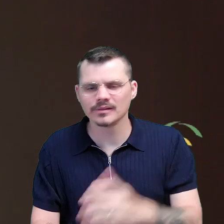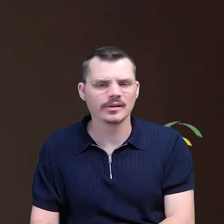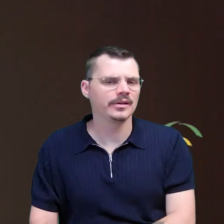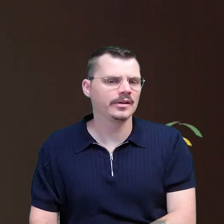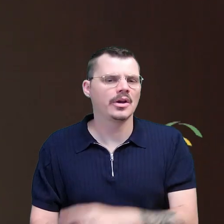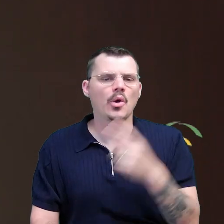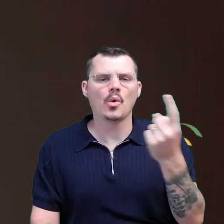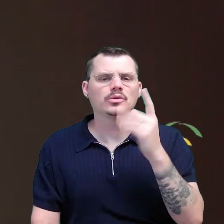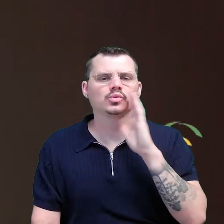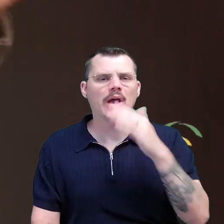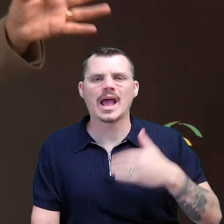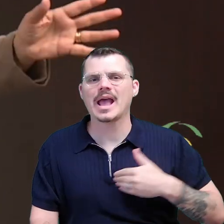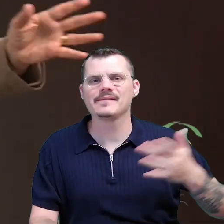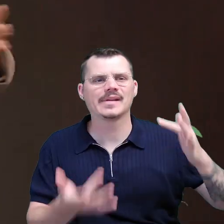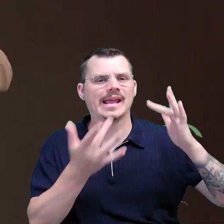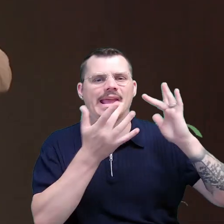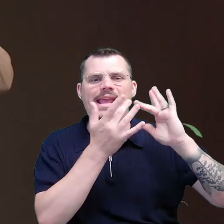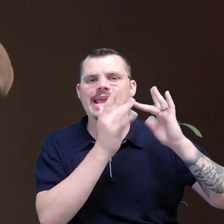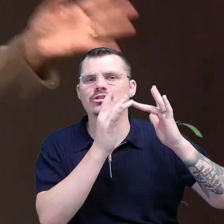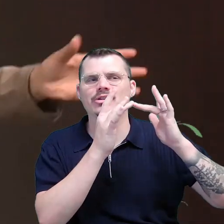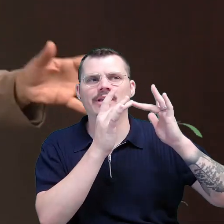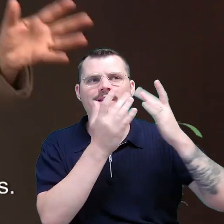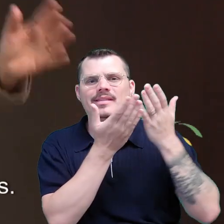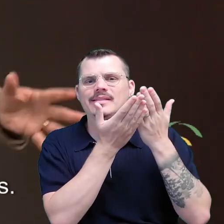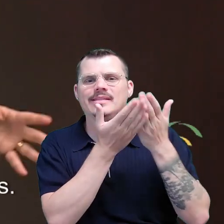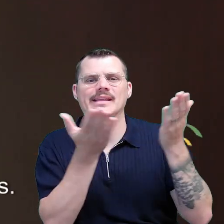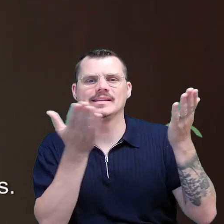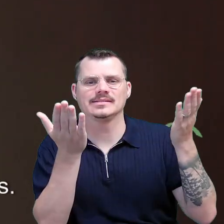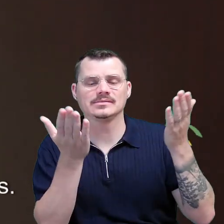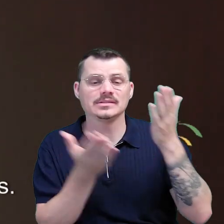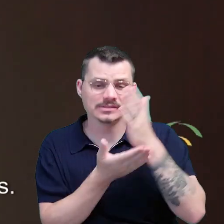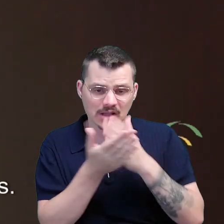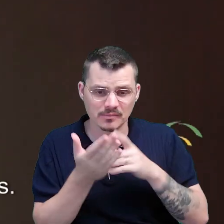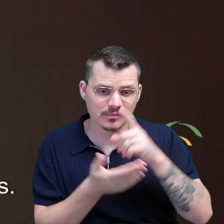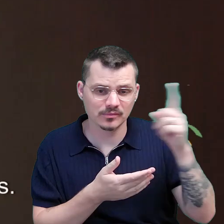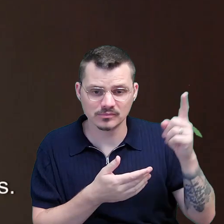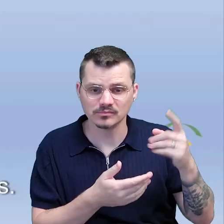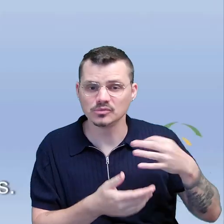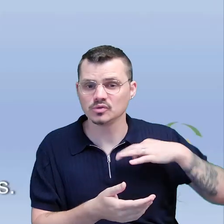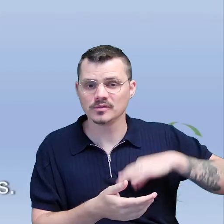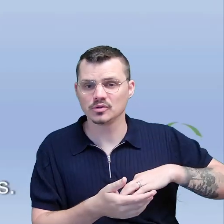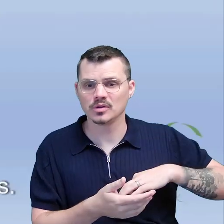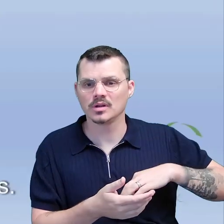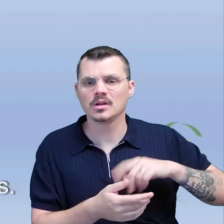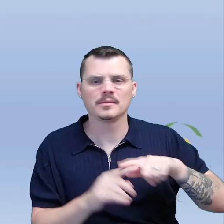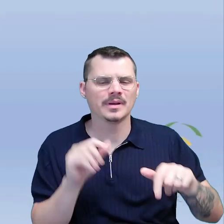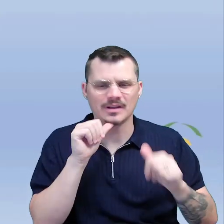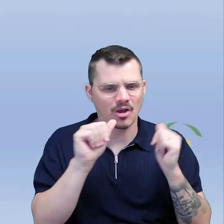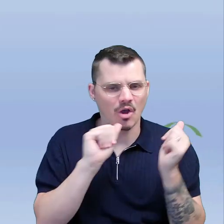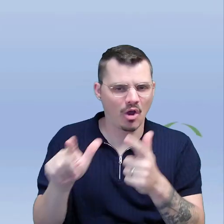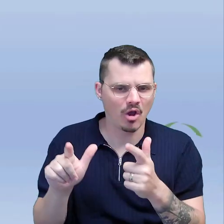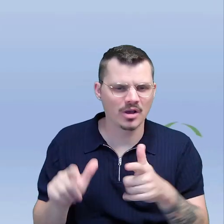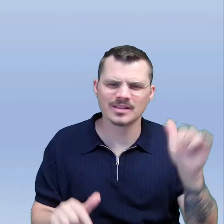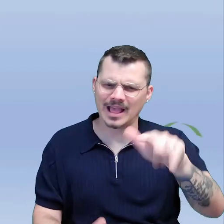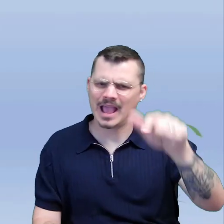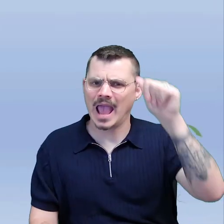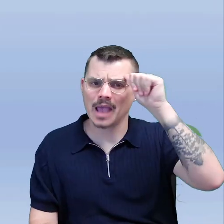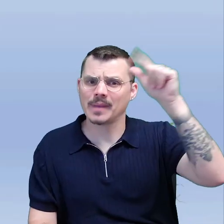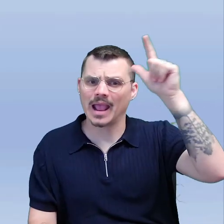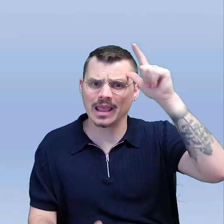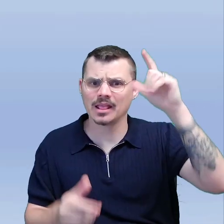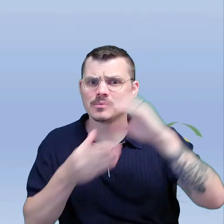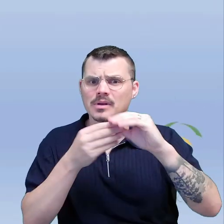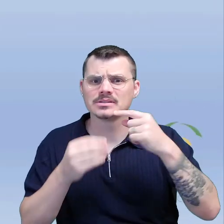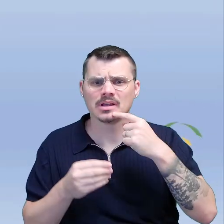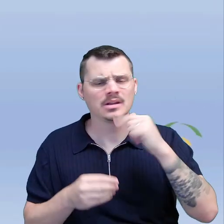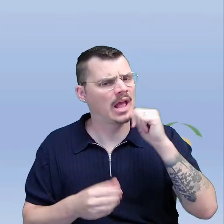be internet stuff. Some of it's really useful, but not all of it. Like Abraham Lincoln